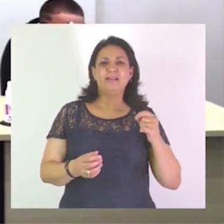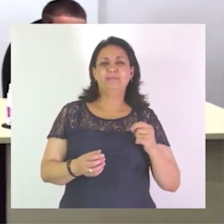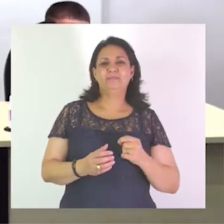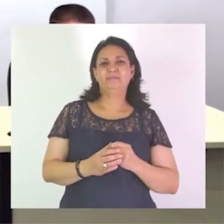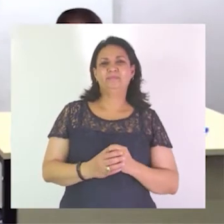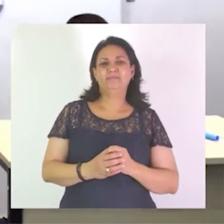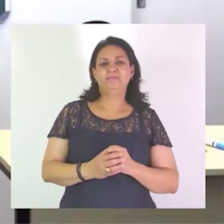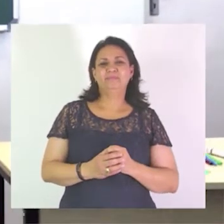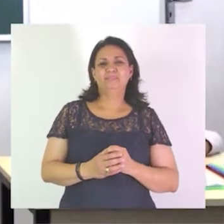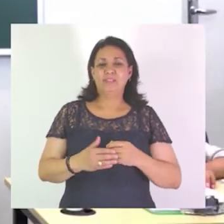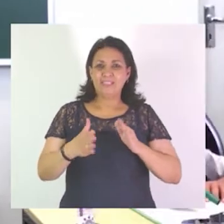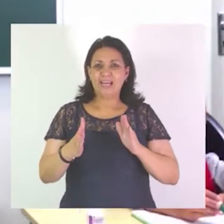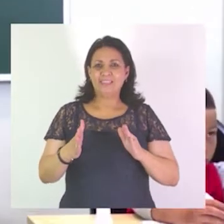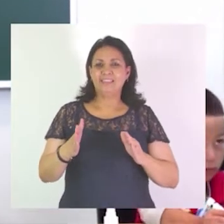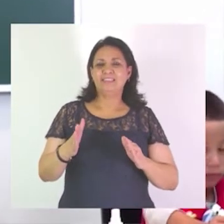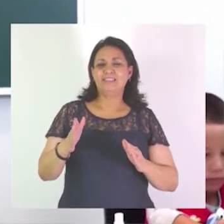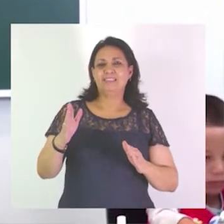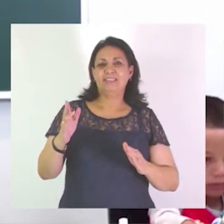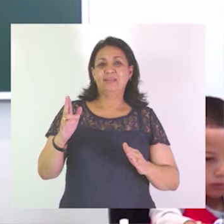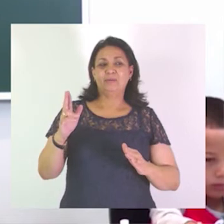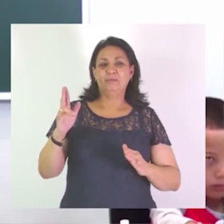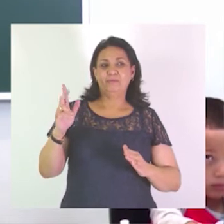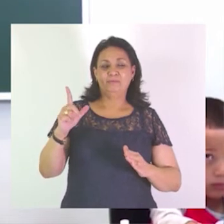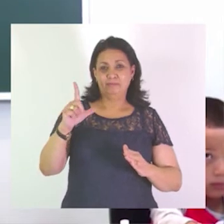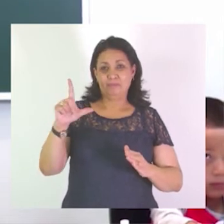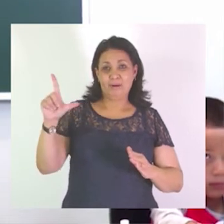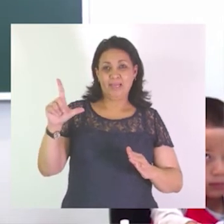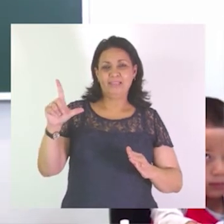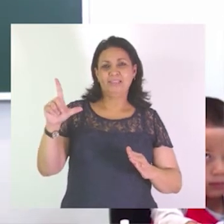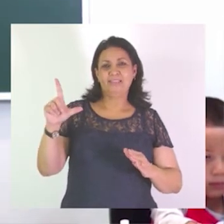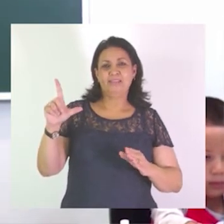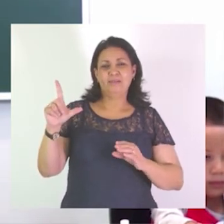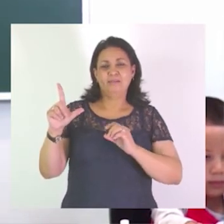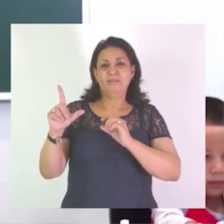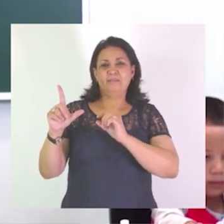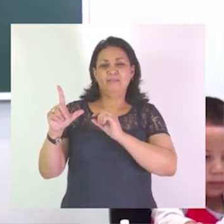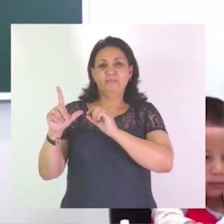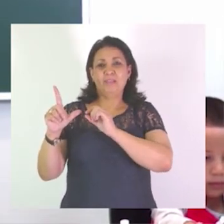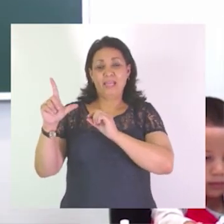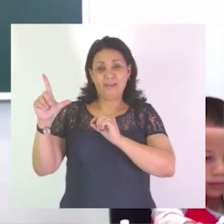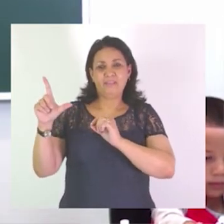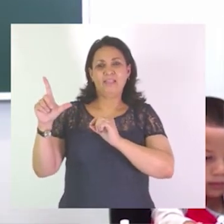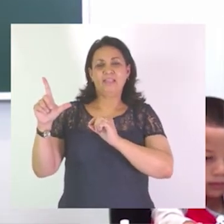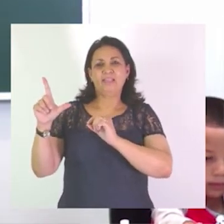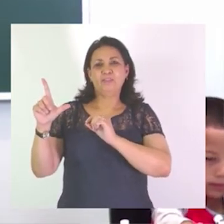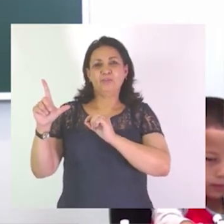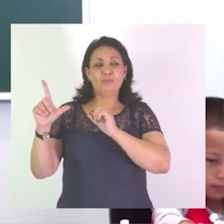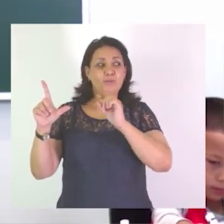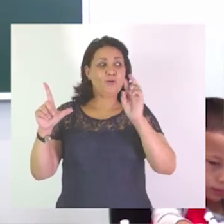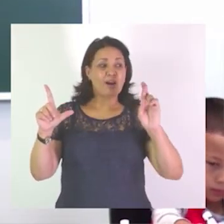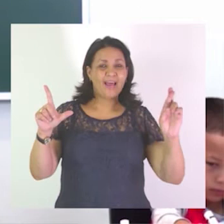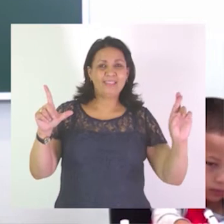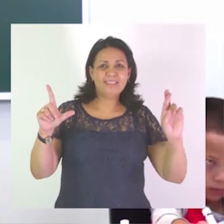you're going to start where the man is, and you're going to move from your left to